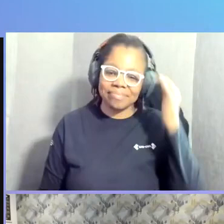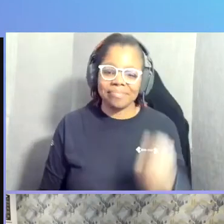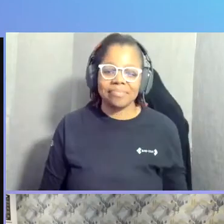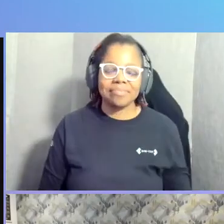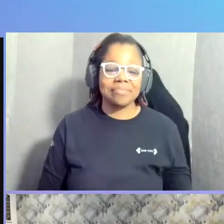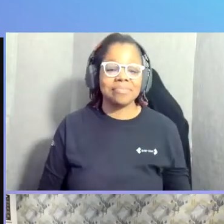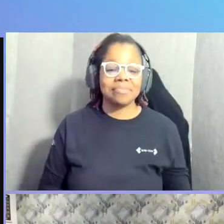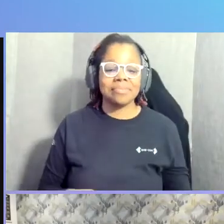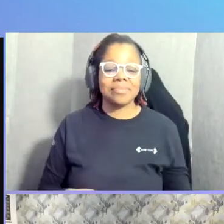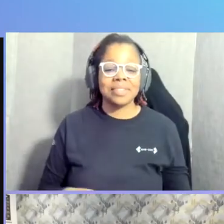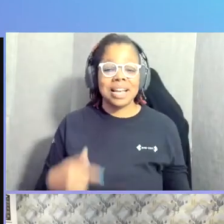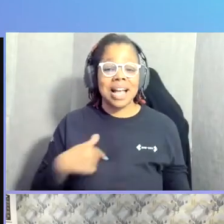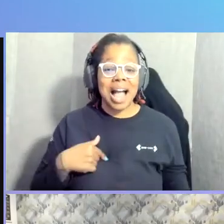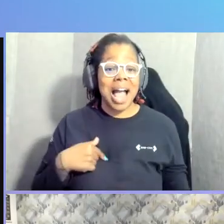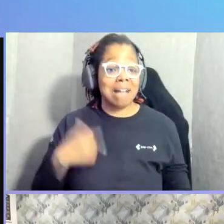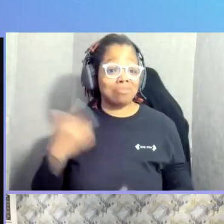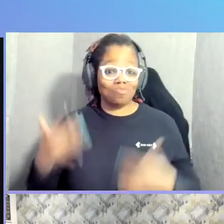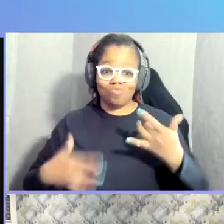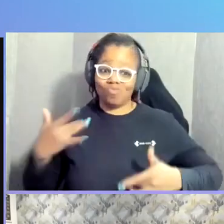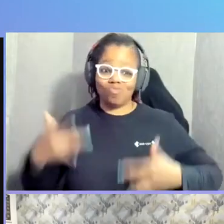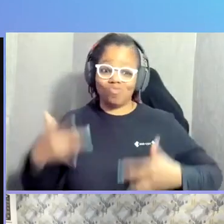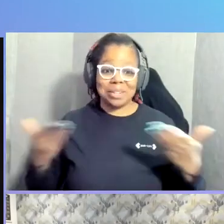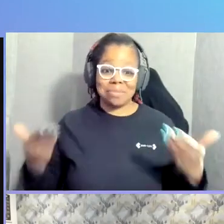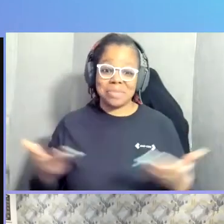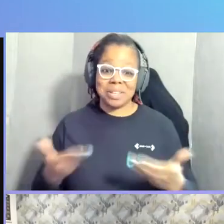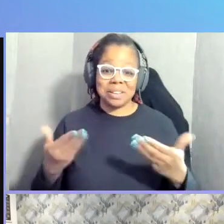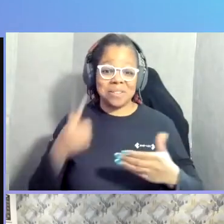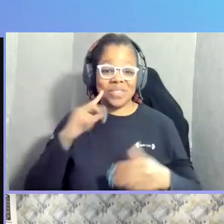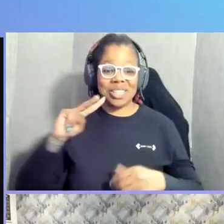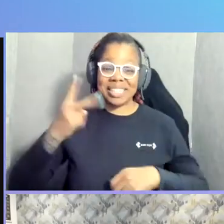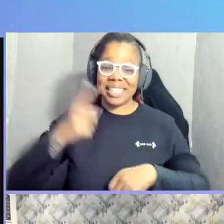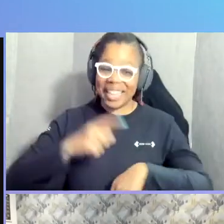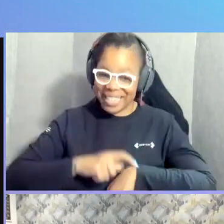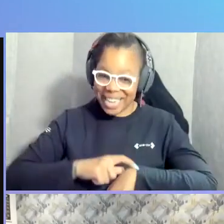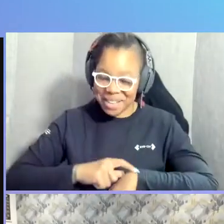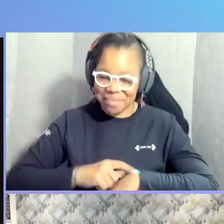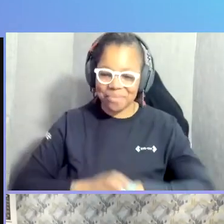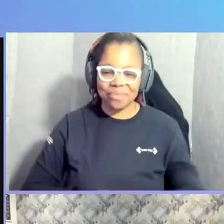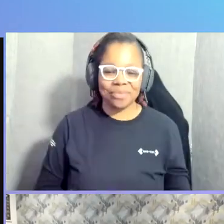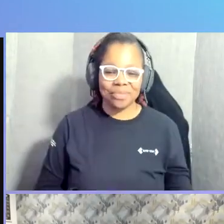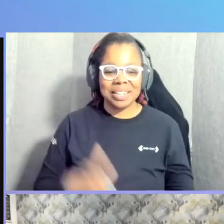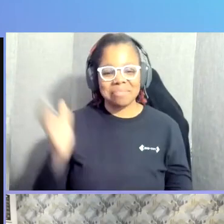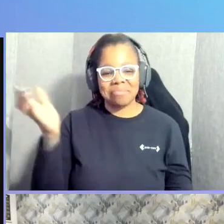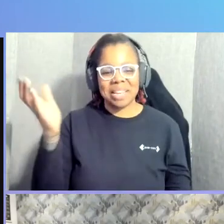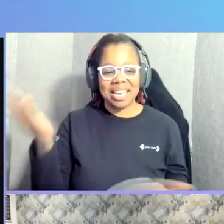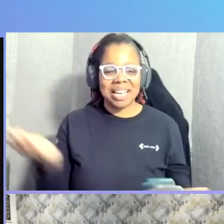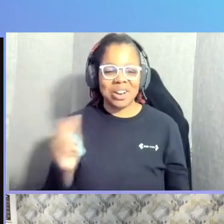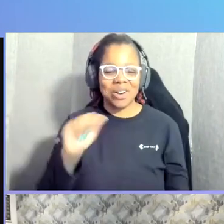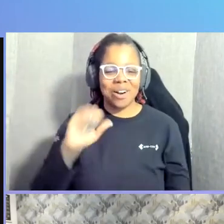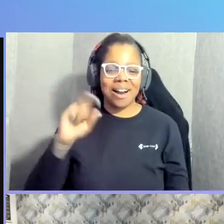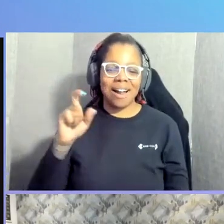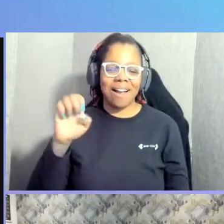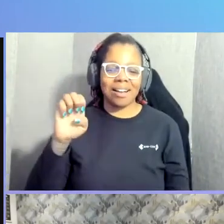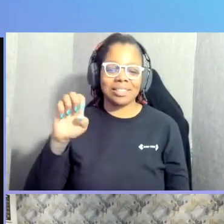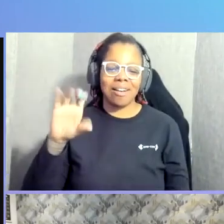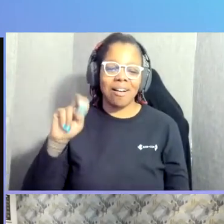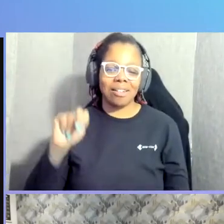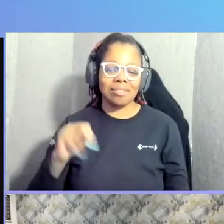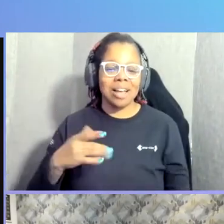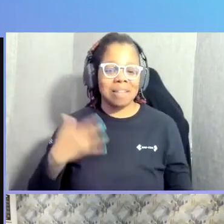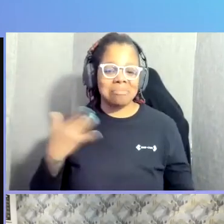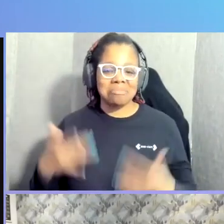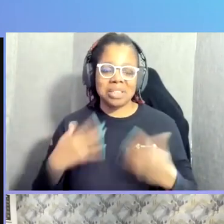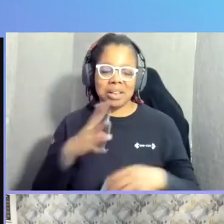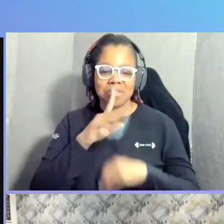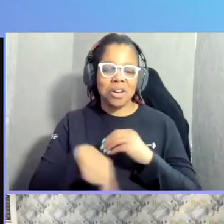introduction, Michael. I'm super excited to be here for the second time speaking at AXCON. I'm super happy to chat